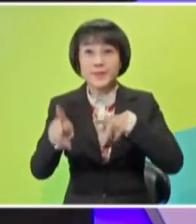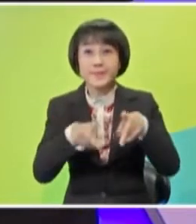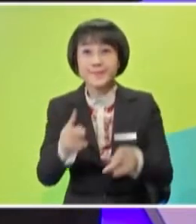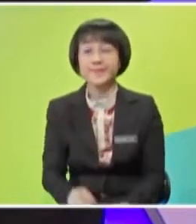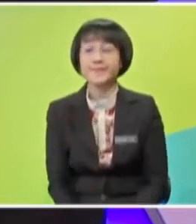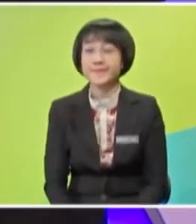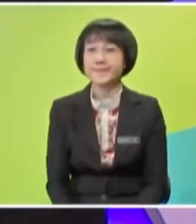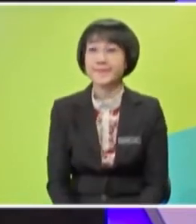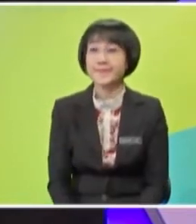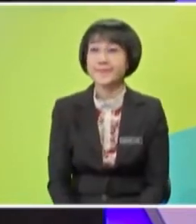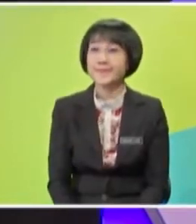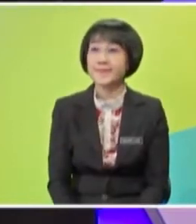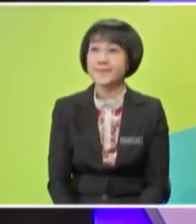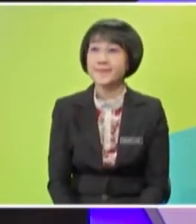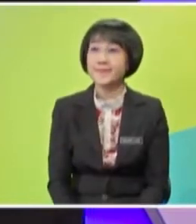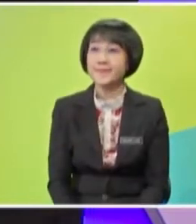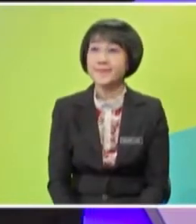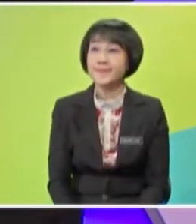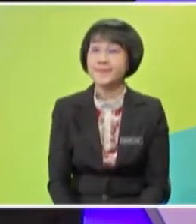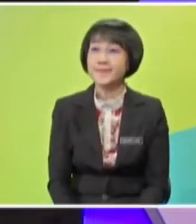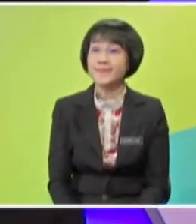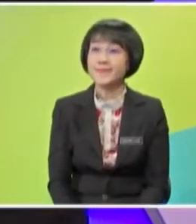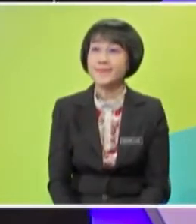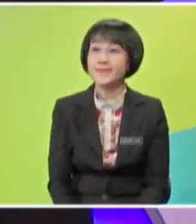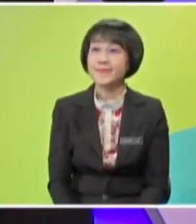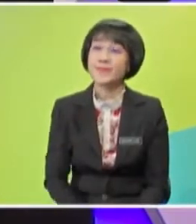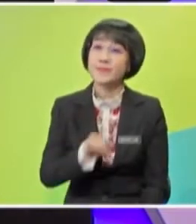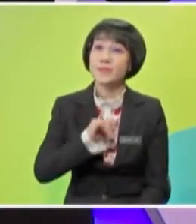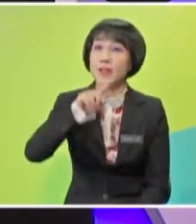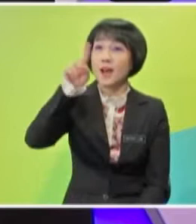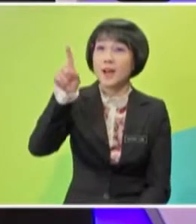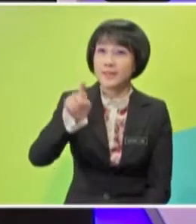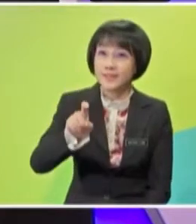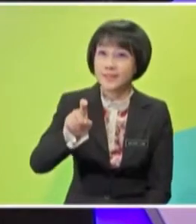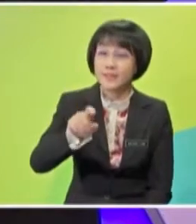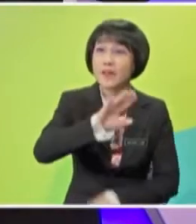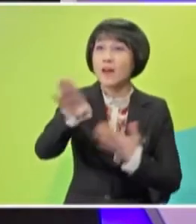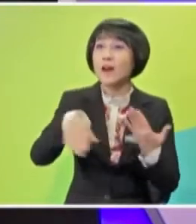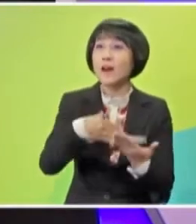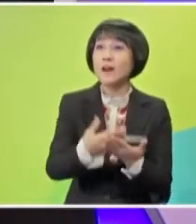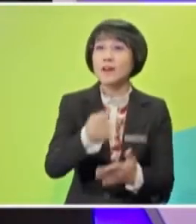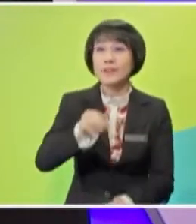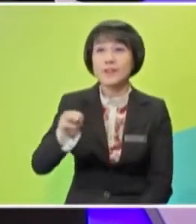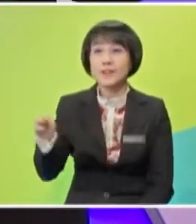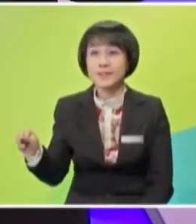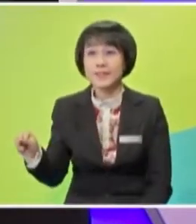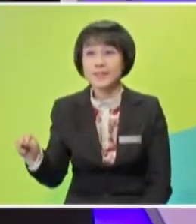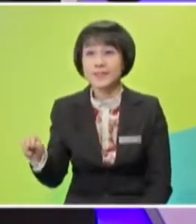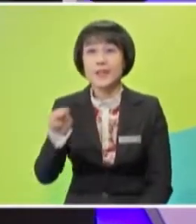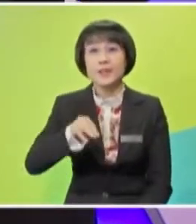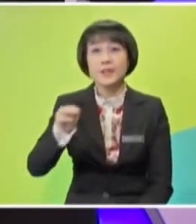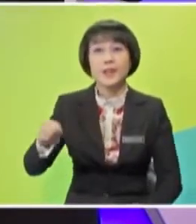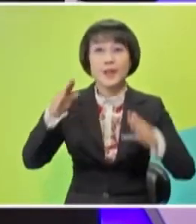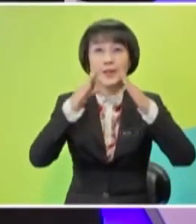answer a few questions over here. I'm going to throw out this question to all the students, and also those at home can